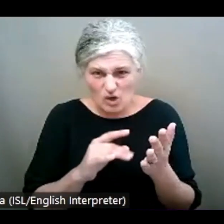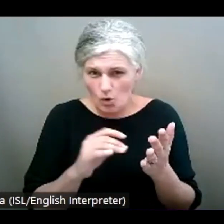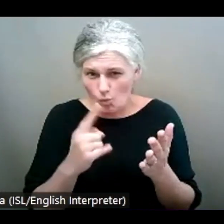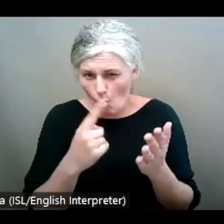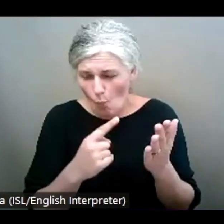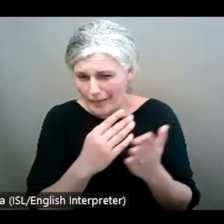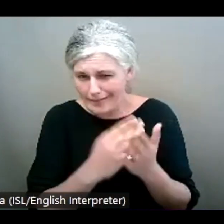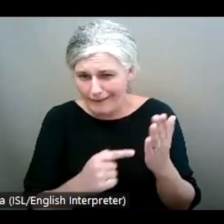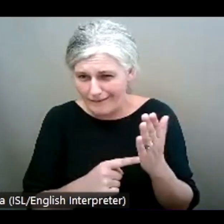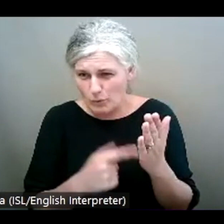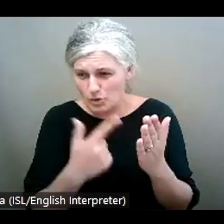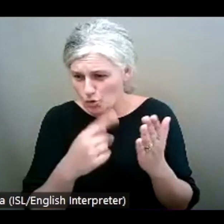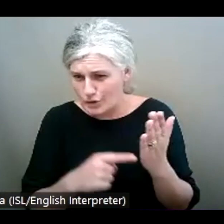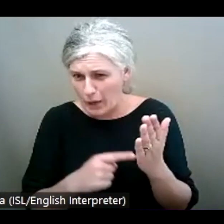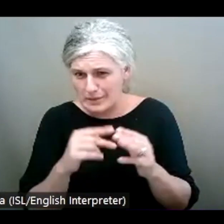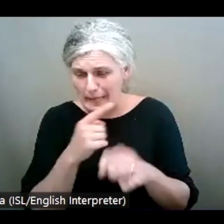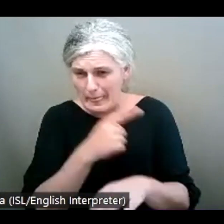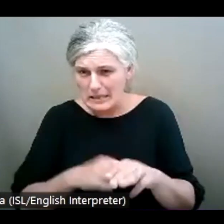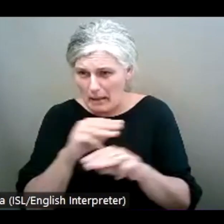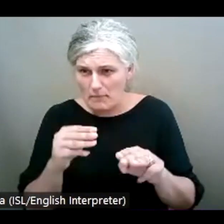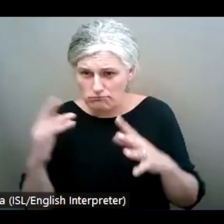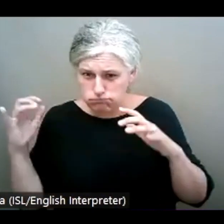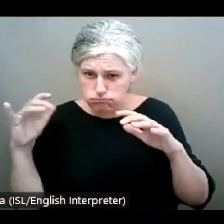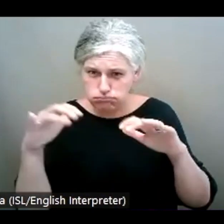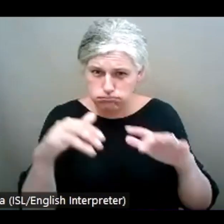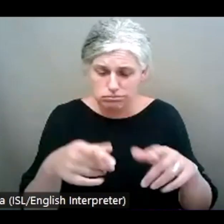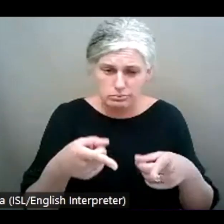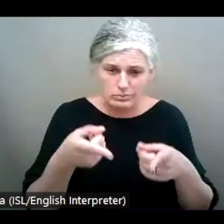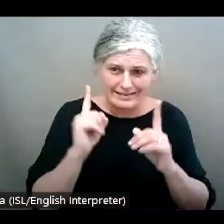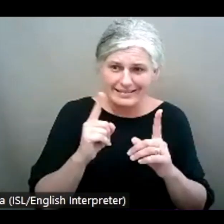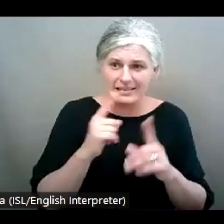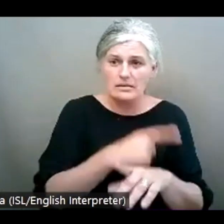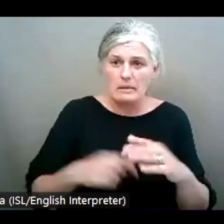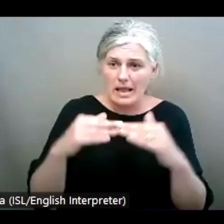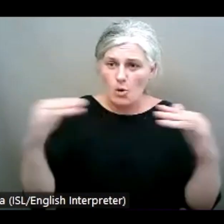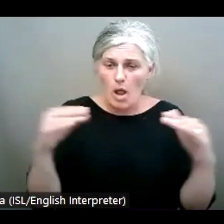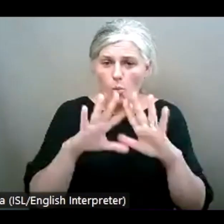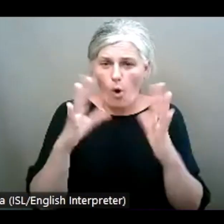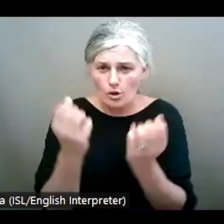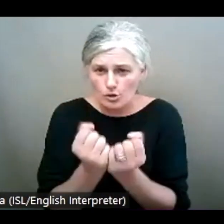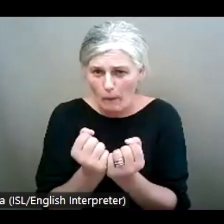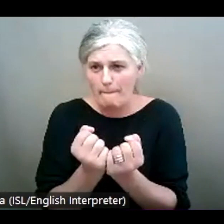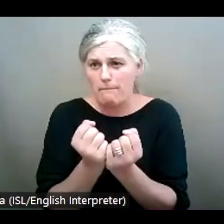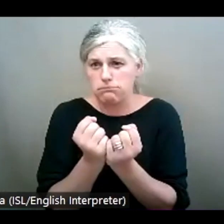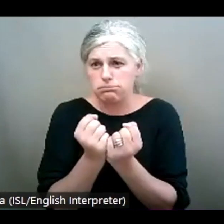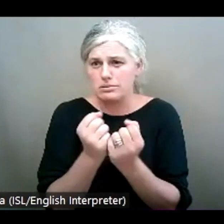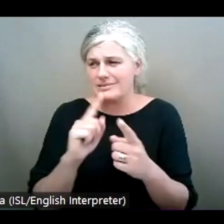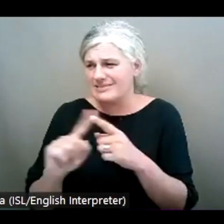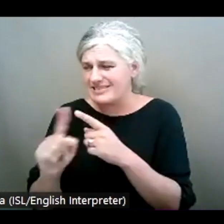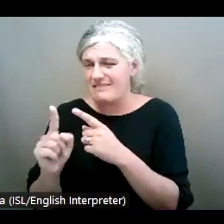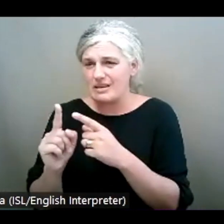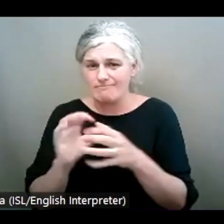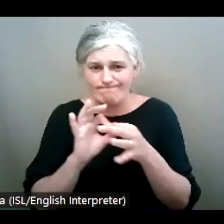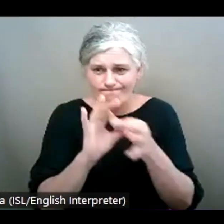2,000 disabled people, and we done disability equality workshops. We had them worked out, and we done them online with them, and to